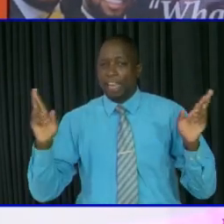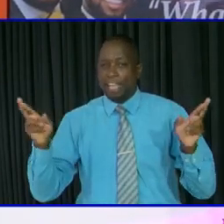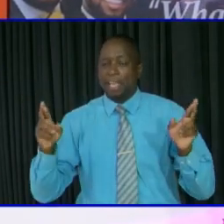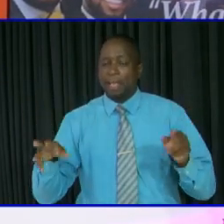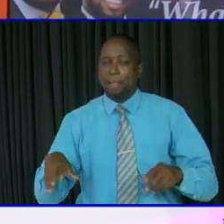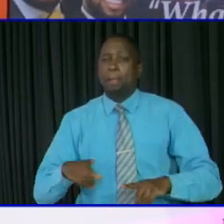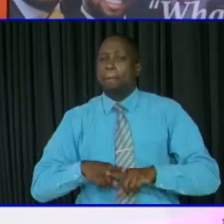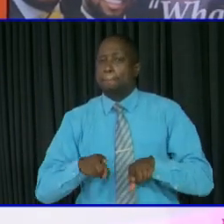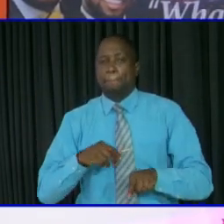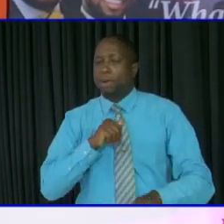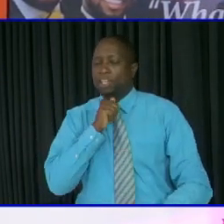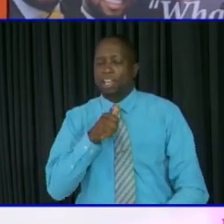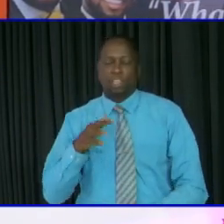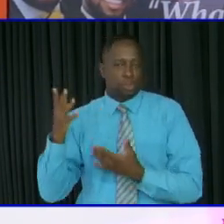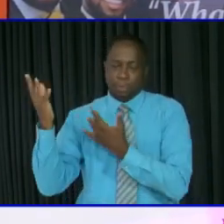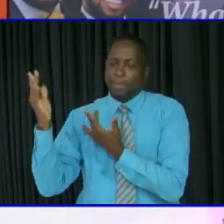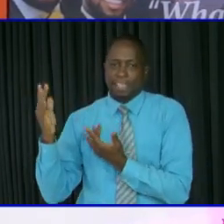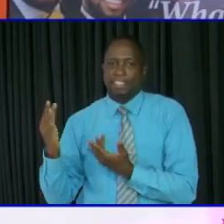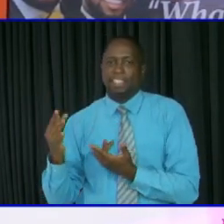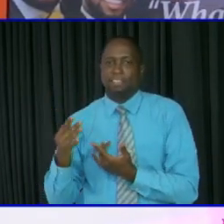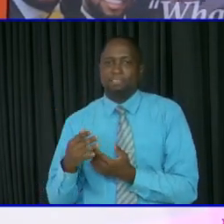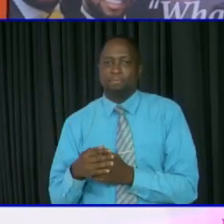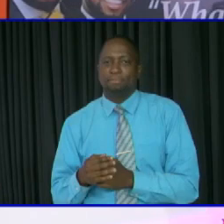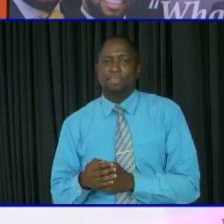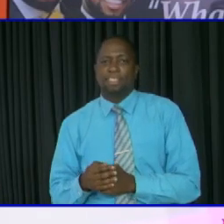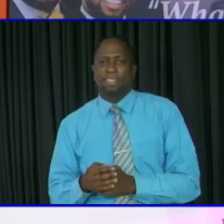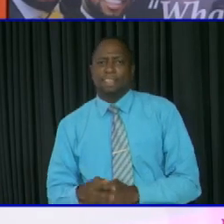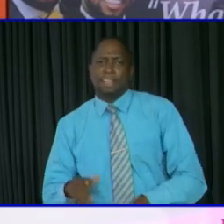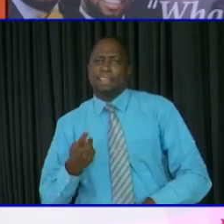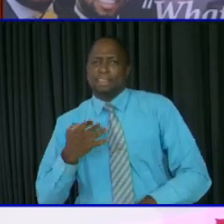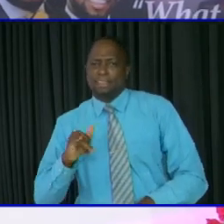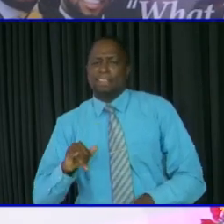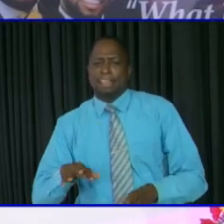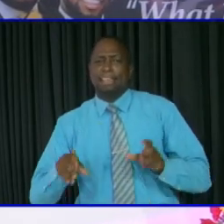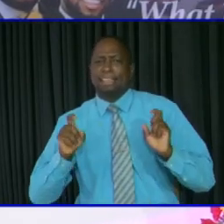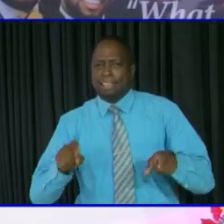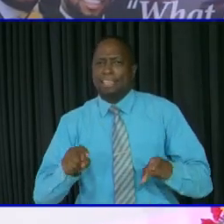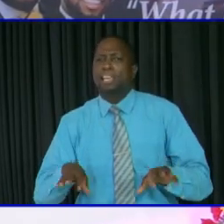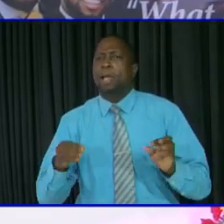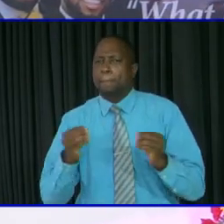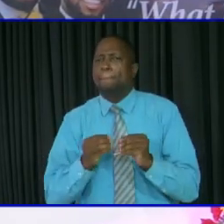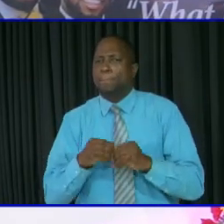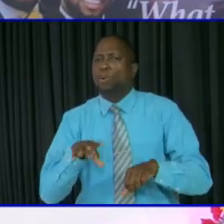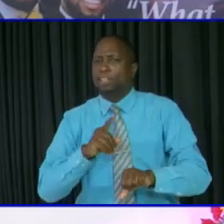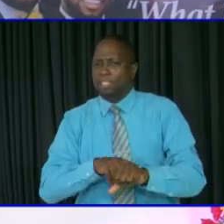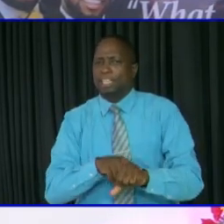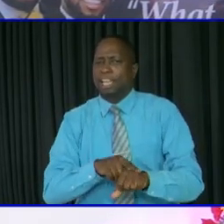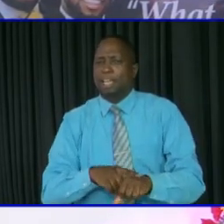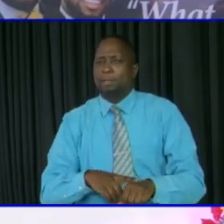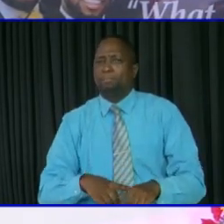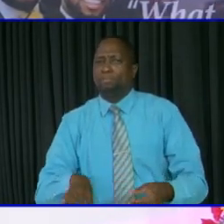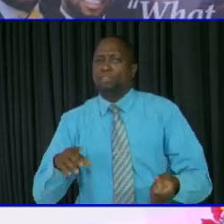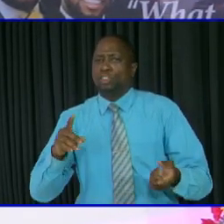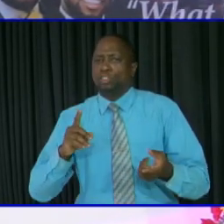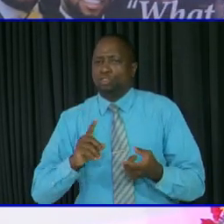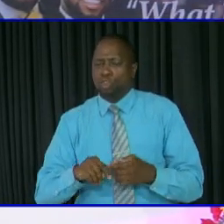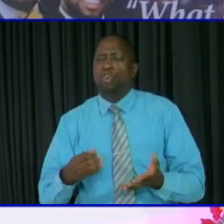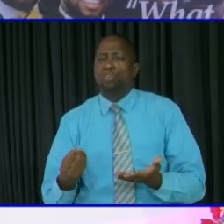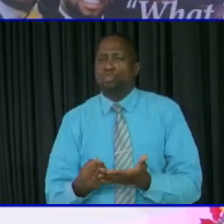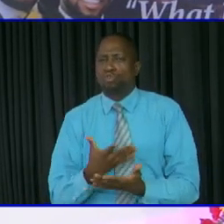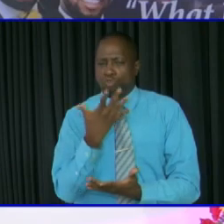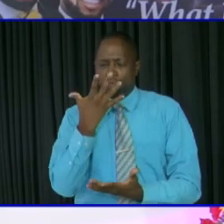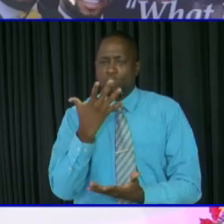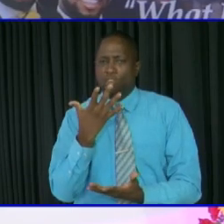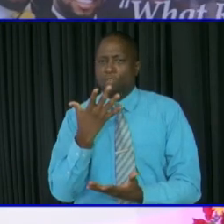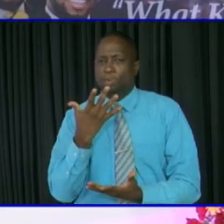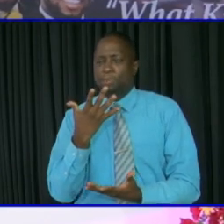other refined qualities and to be able to shoulder the burdens of life in a more profound and deliberate